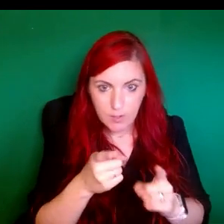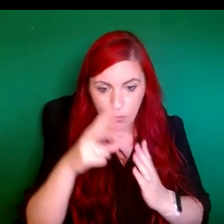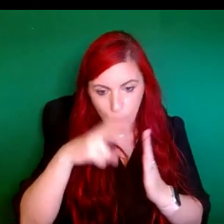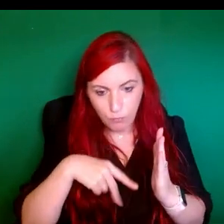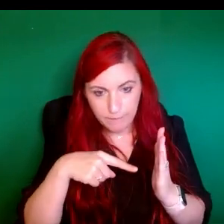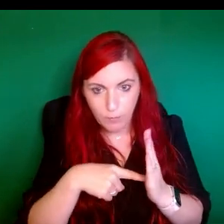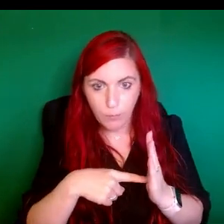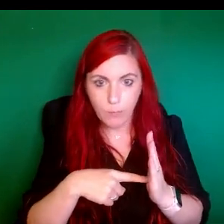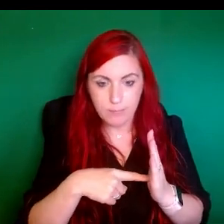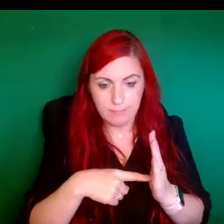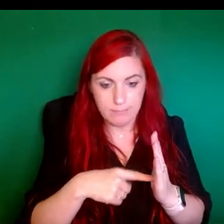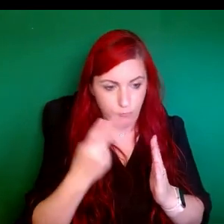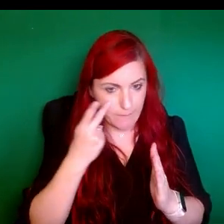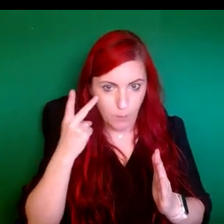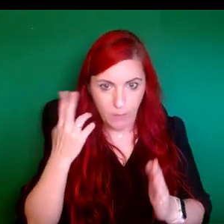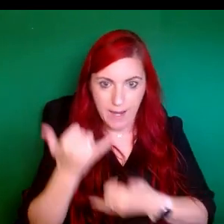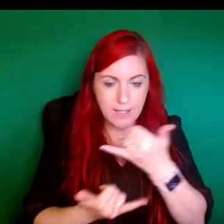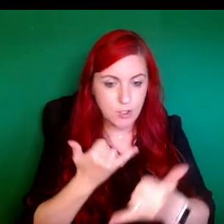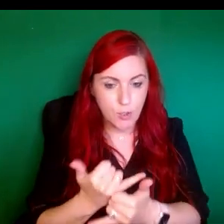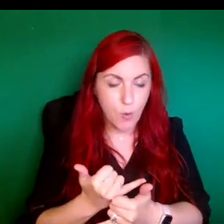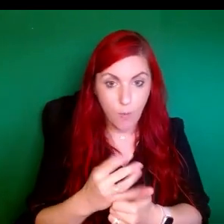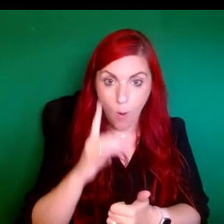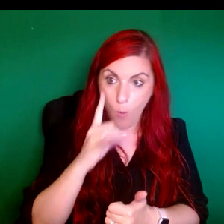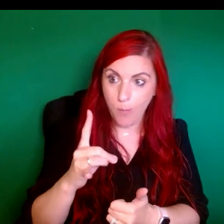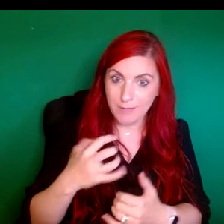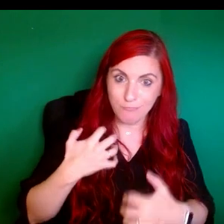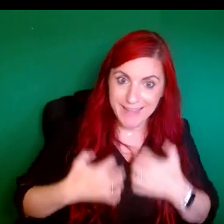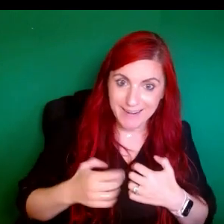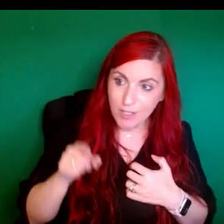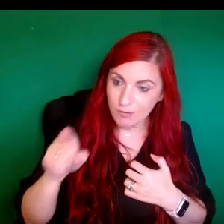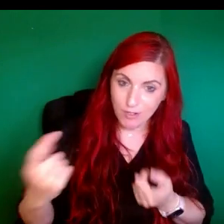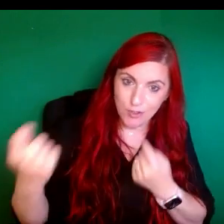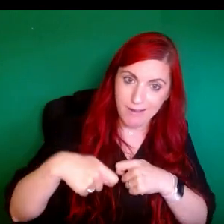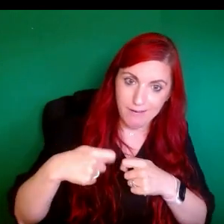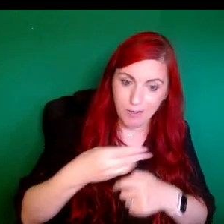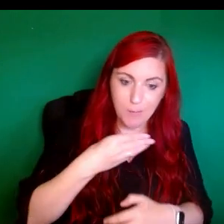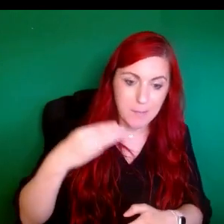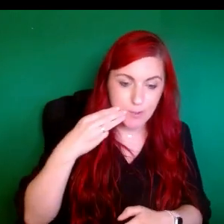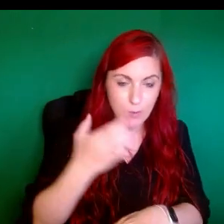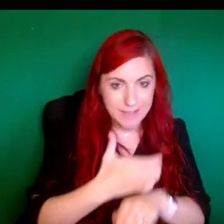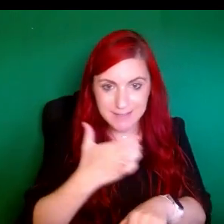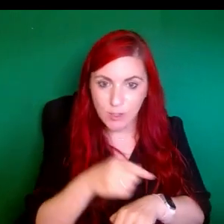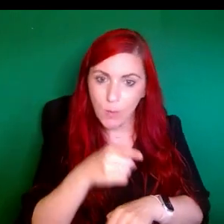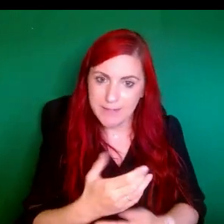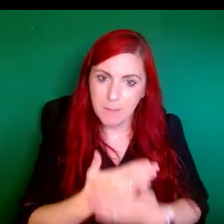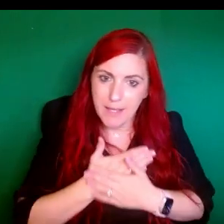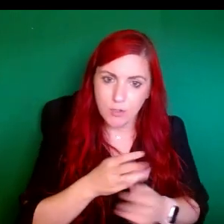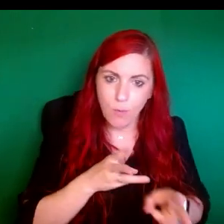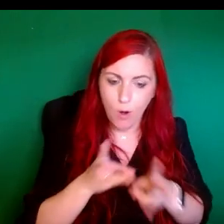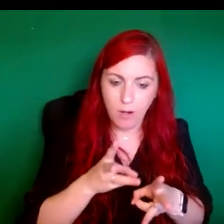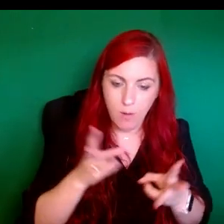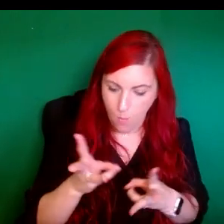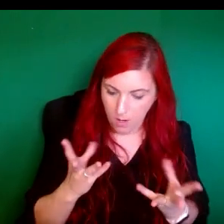report. As you review our accomplishments over the past year, we hope it reignites our shared commitment to pursue a more just